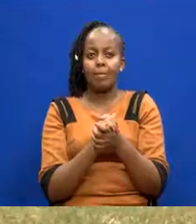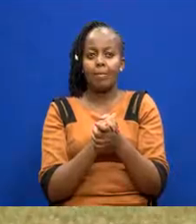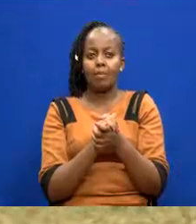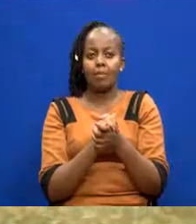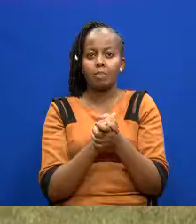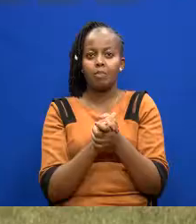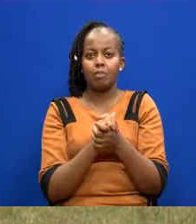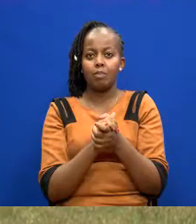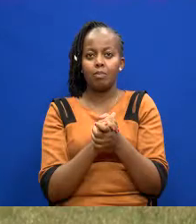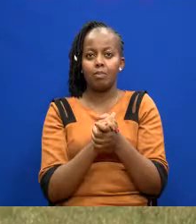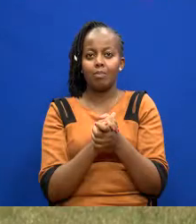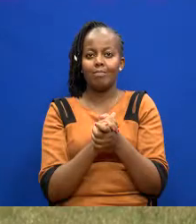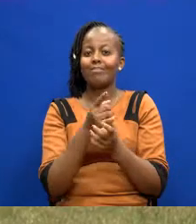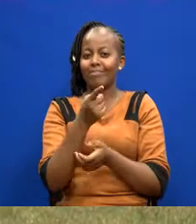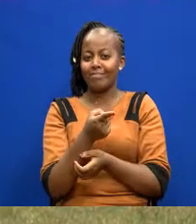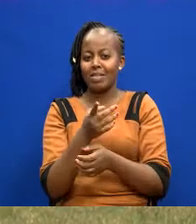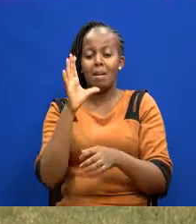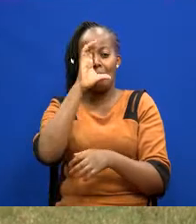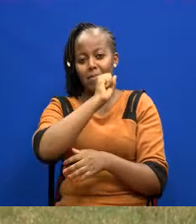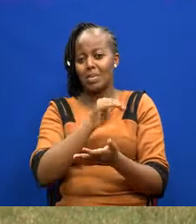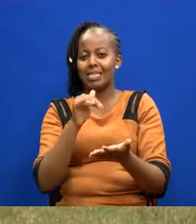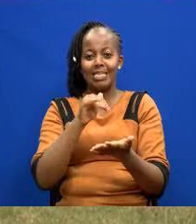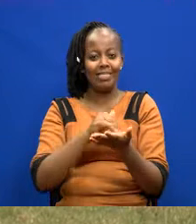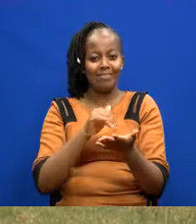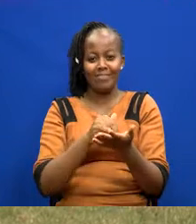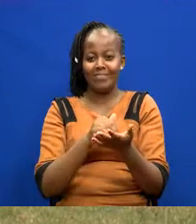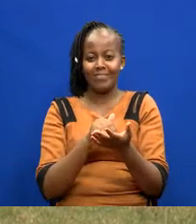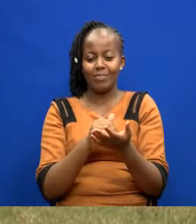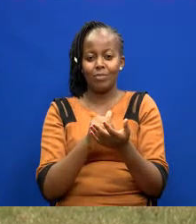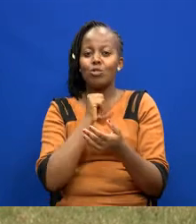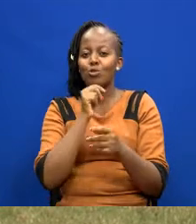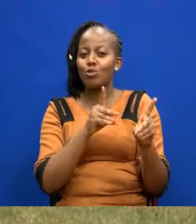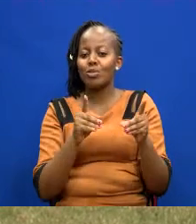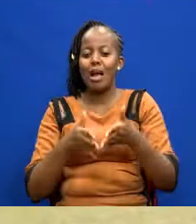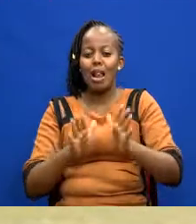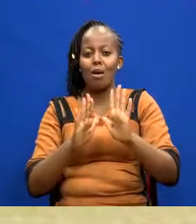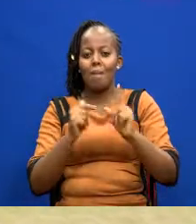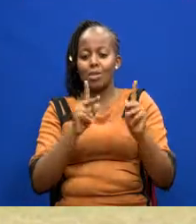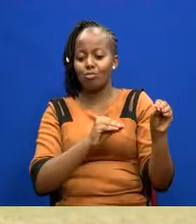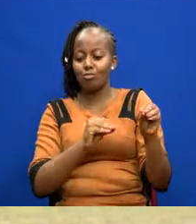Okay. Don't allow him to go through you. Do not allow him to go